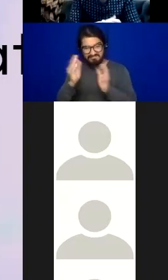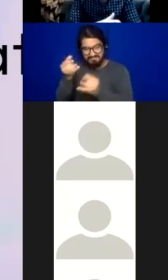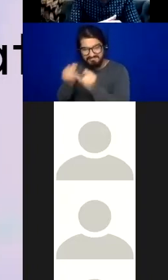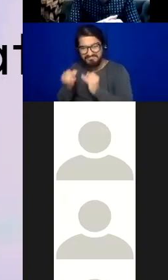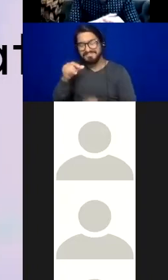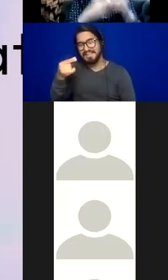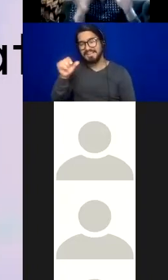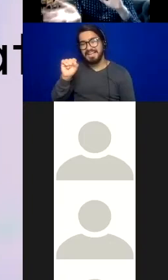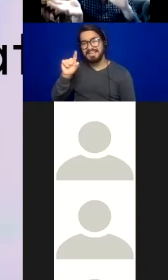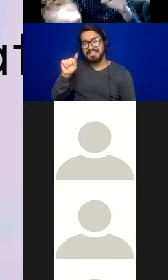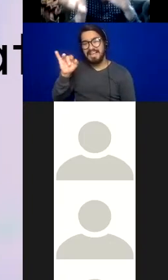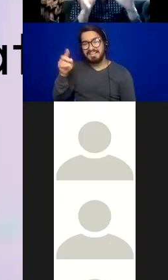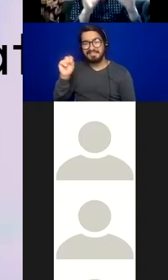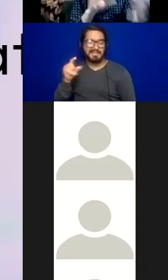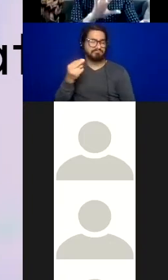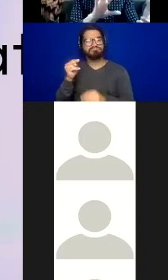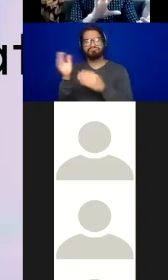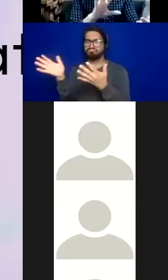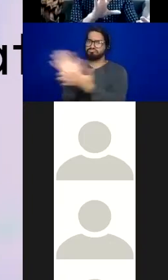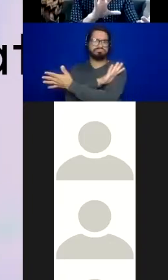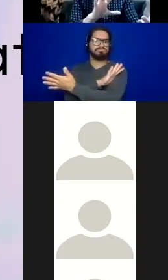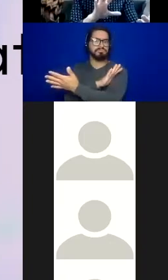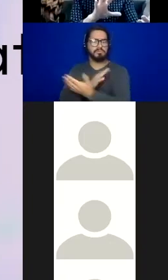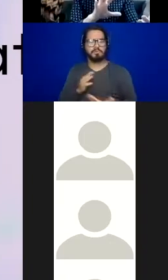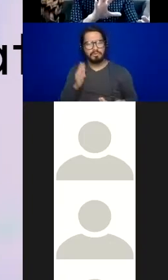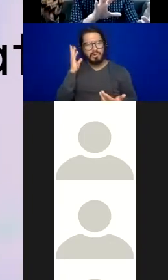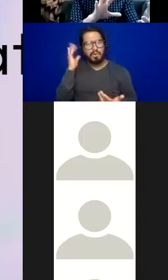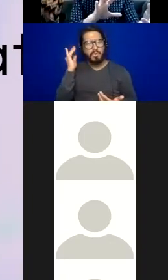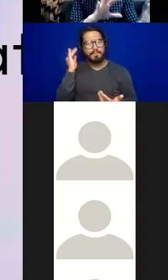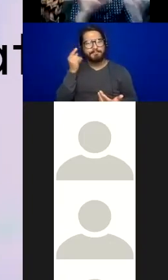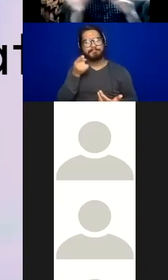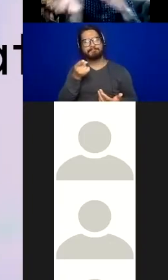like the way they switch from like